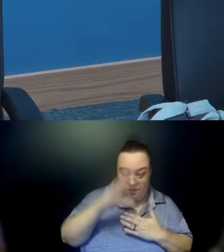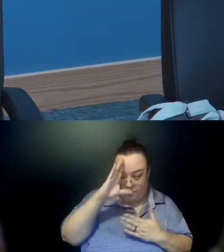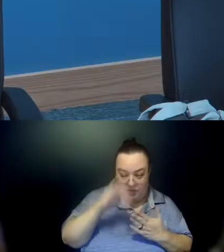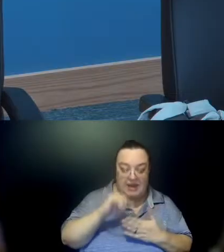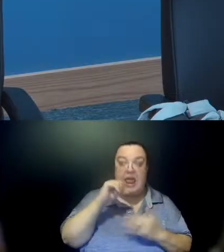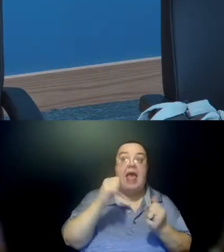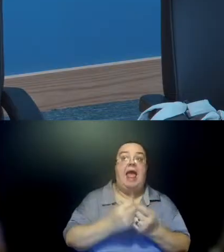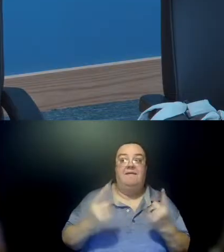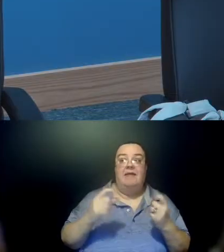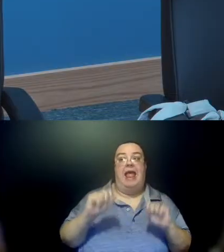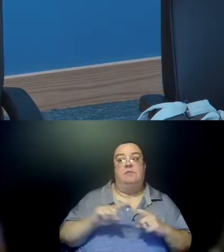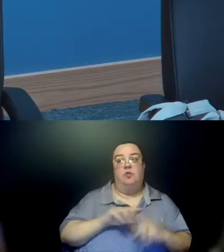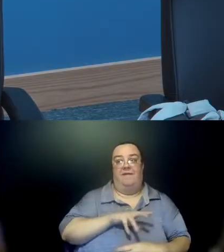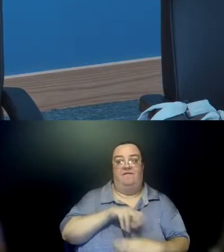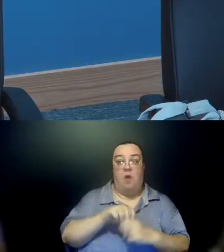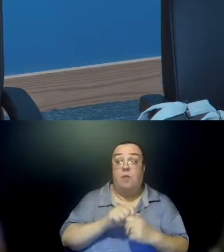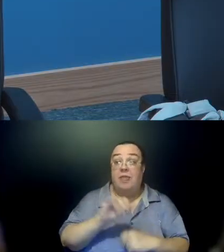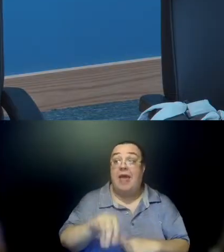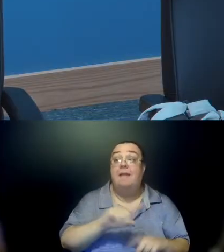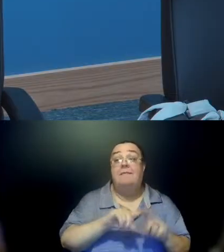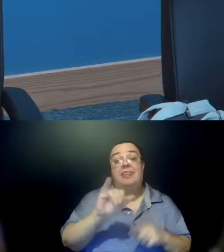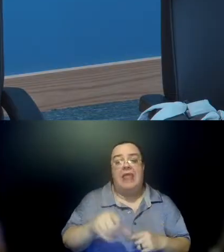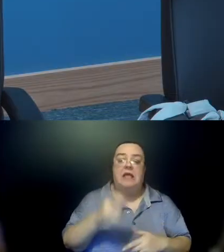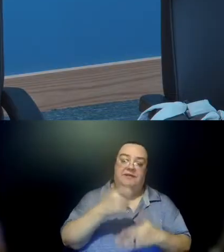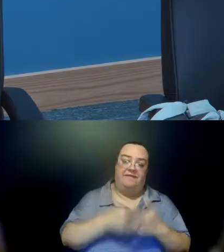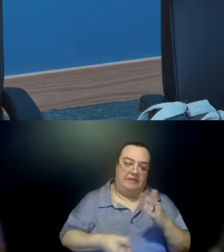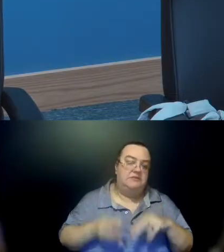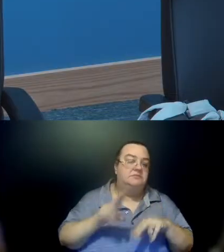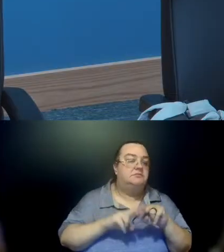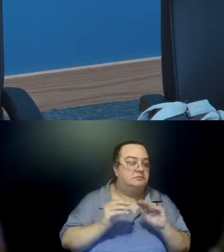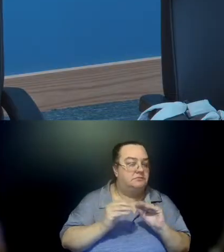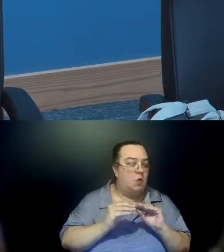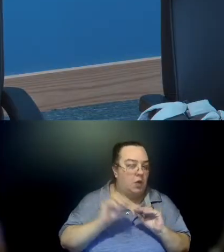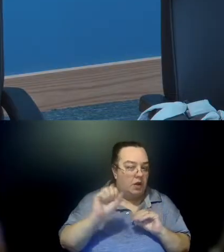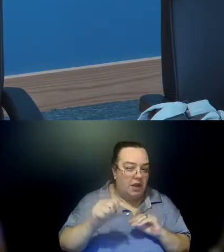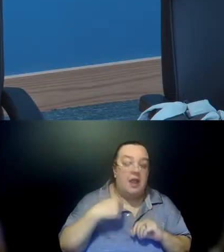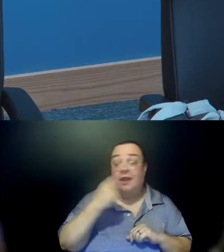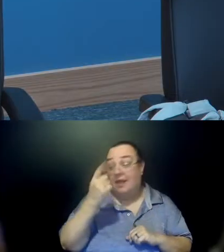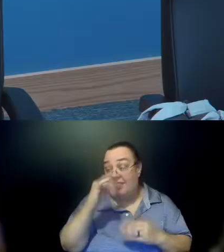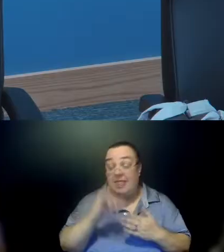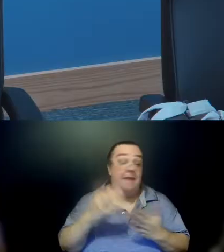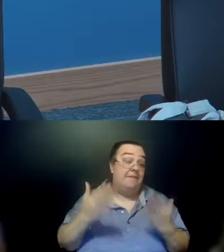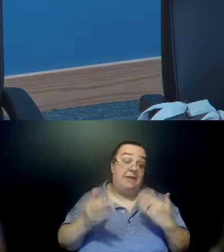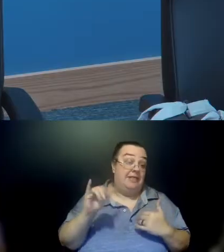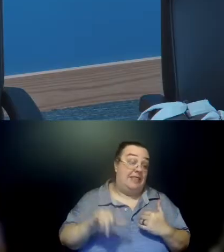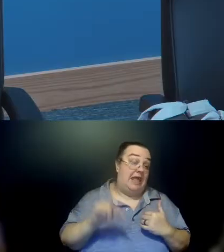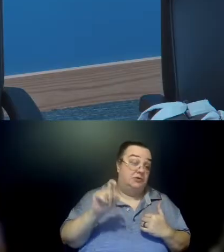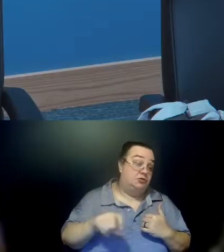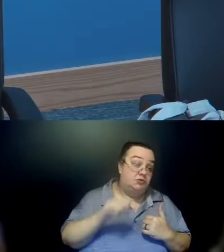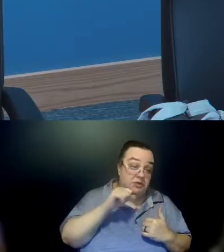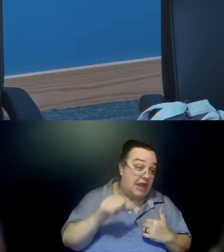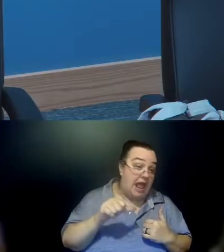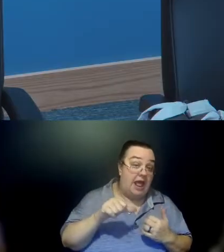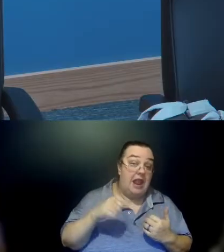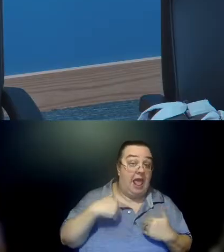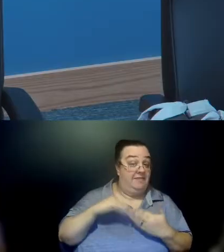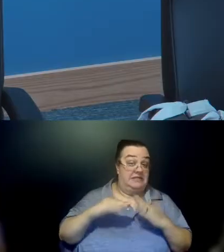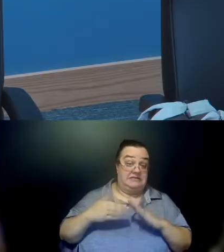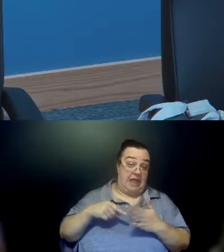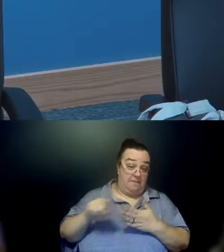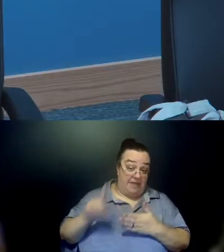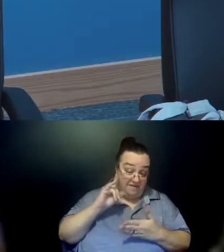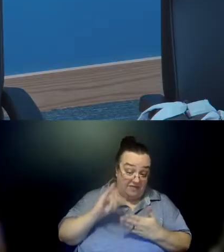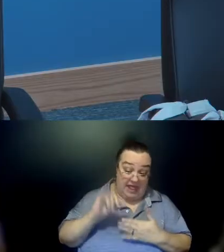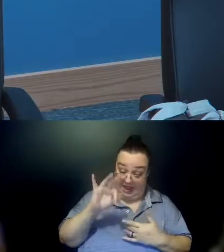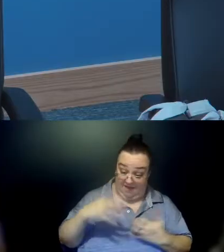it, but that's an additional fee, and I get that. So maybe that shouldn't be paid for by the town. If I want to use that,